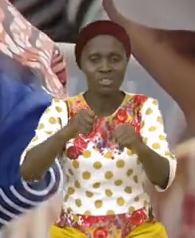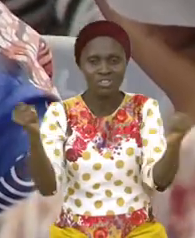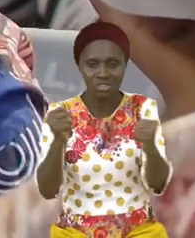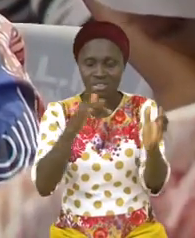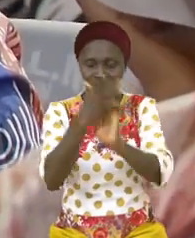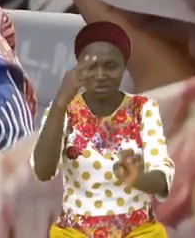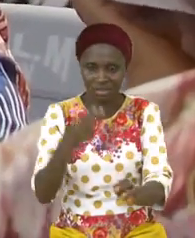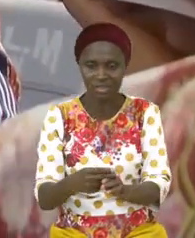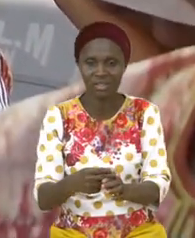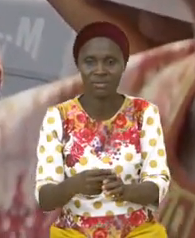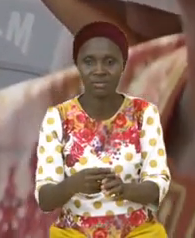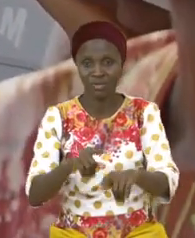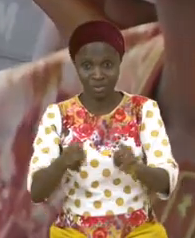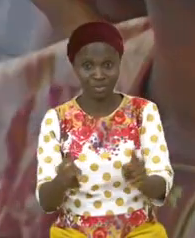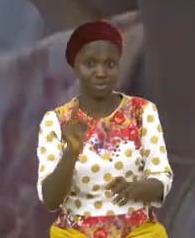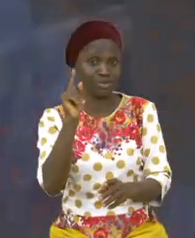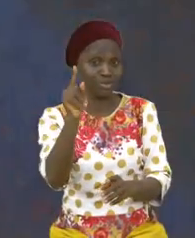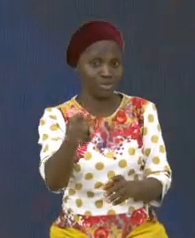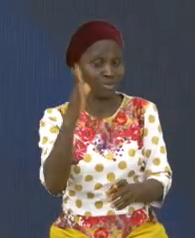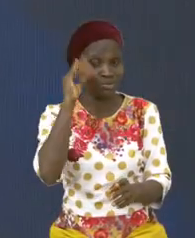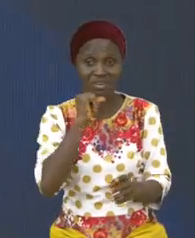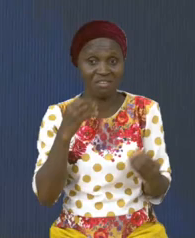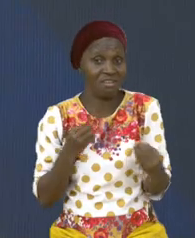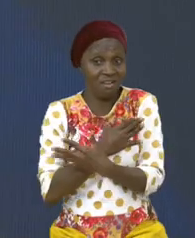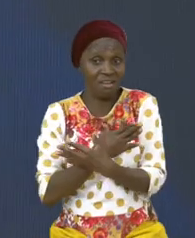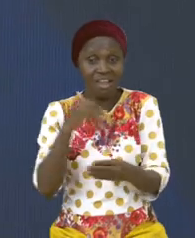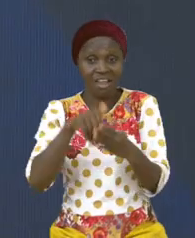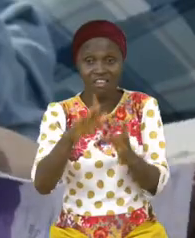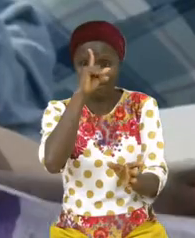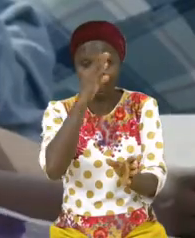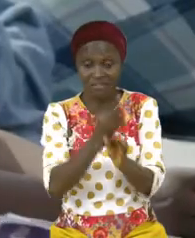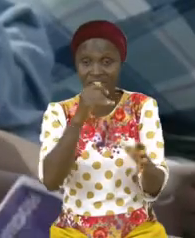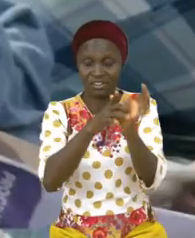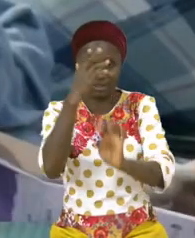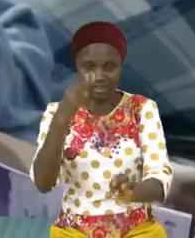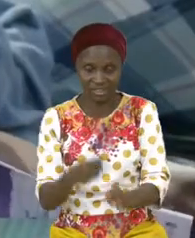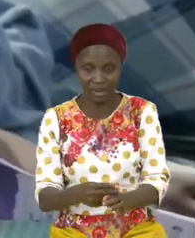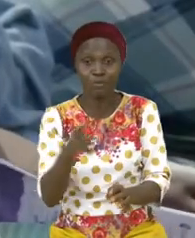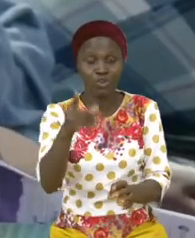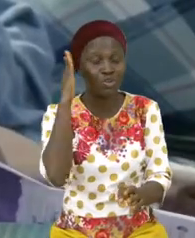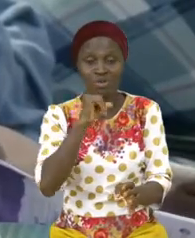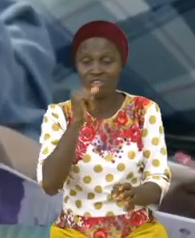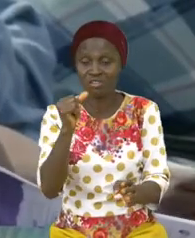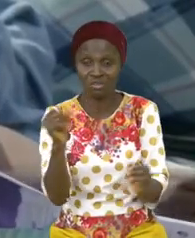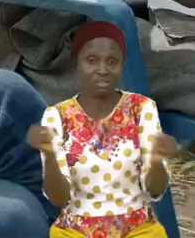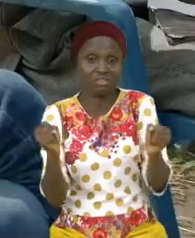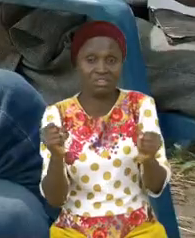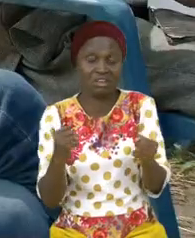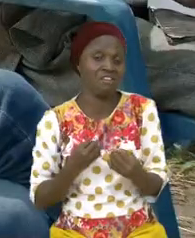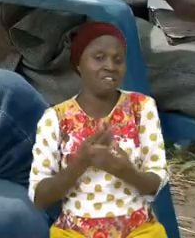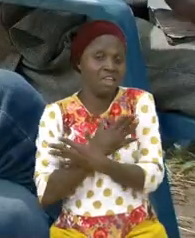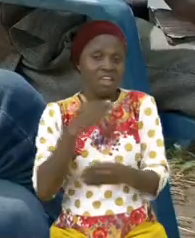shake. But you will not shake in your faith. You will not shake in your